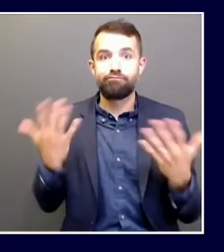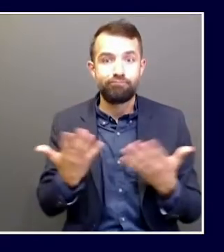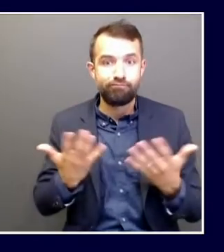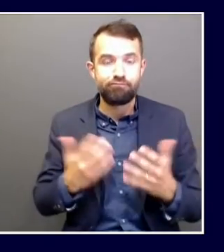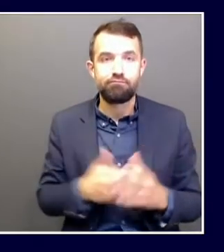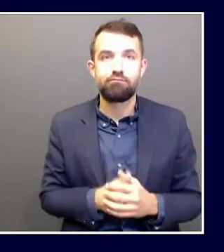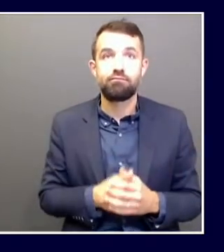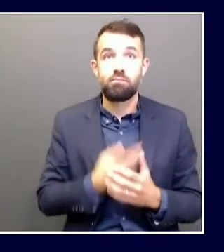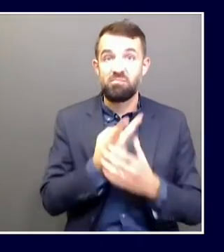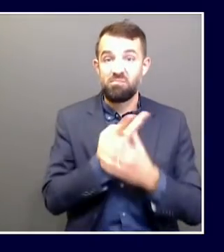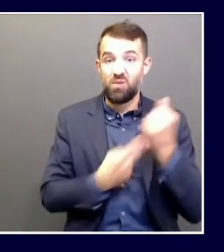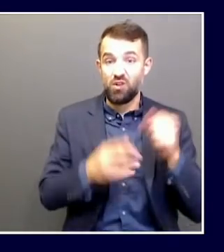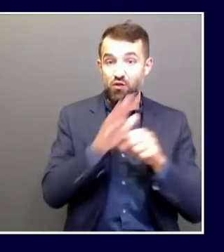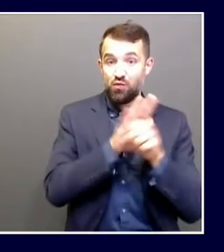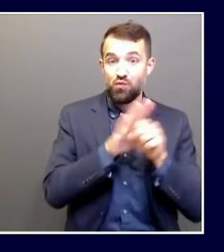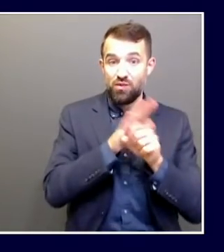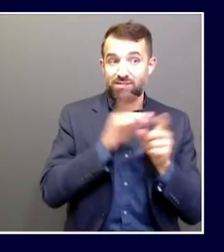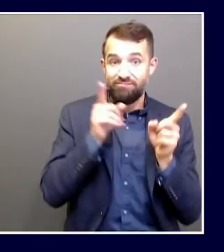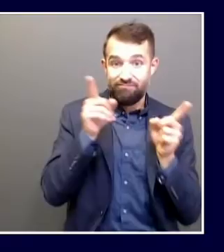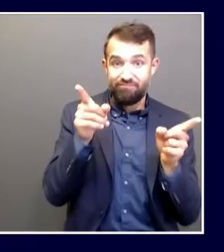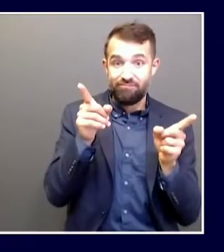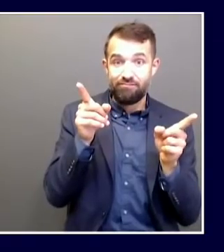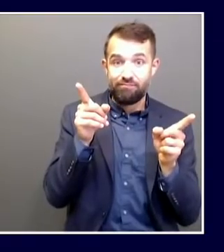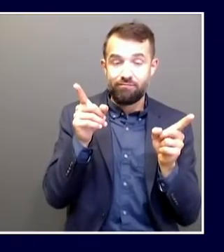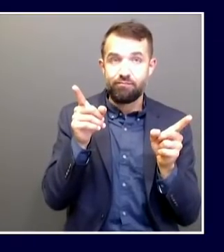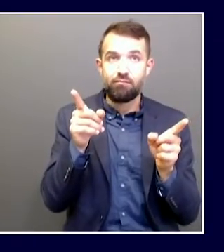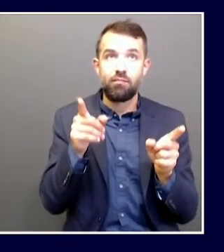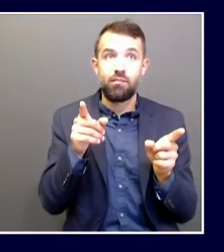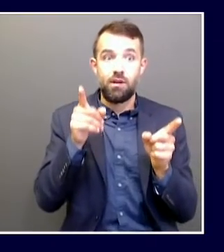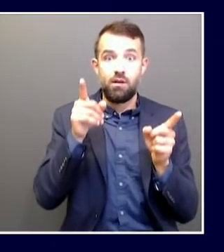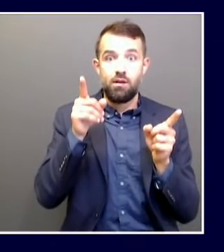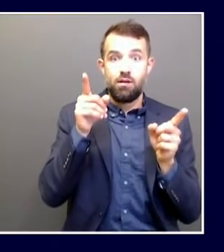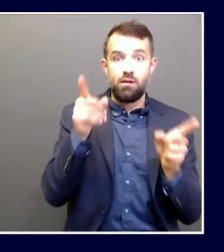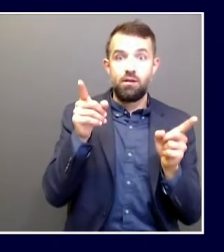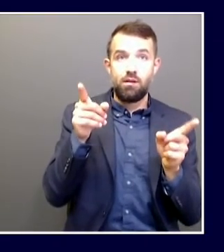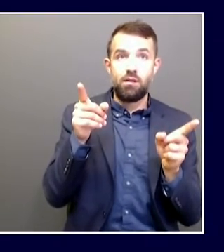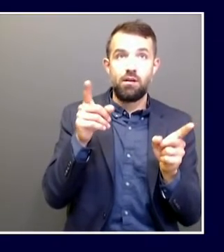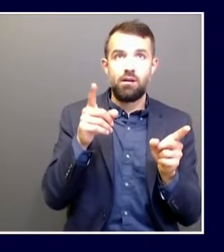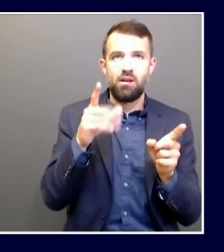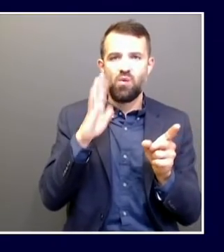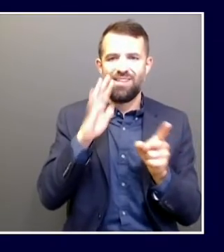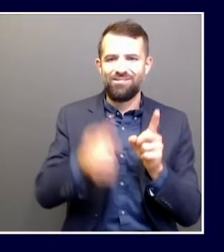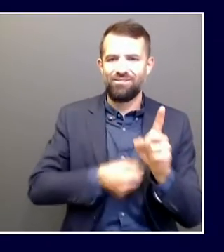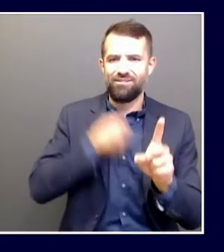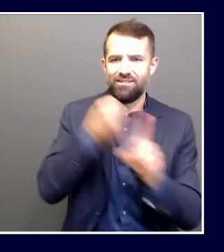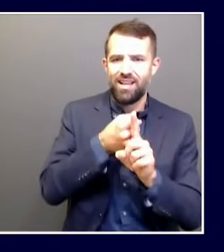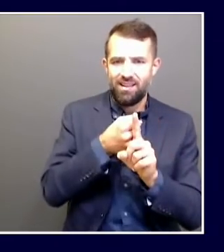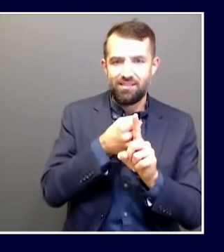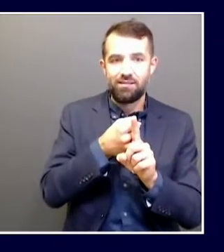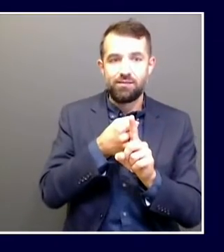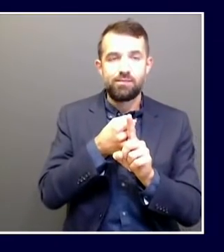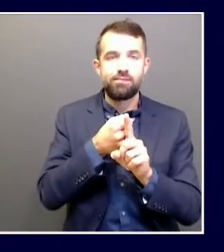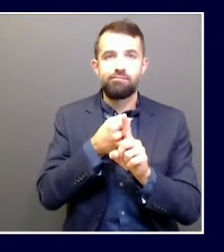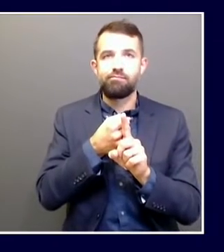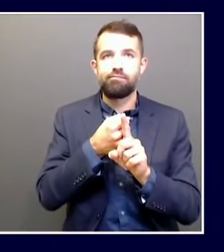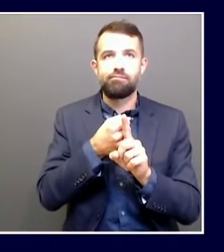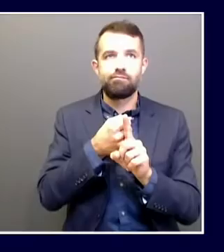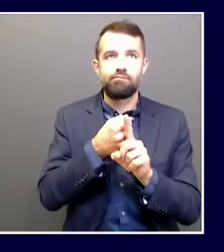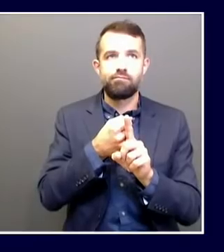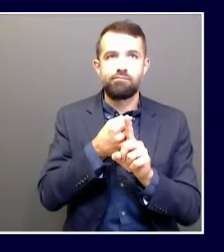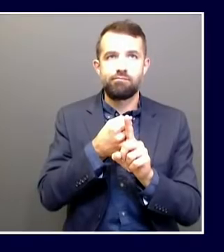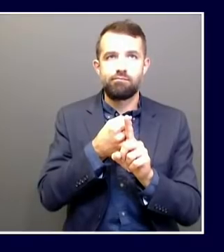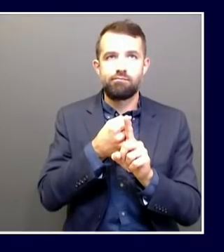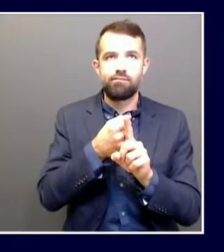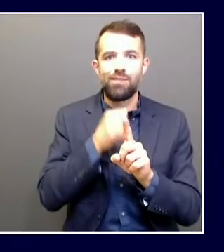people who hadn't been vaccinated was a concern around side effects. It wasn't a concern around the immediate side effects,